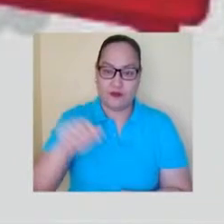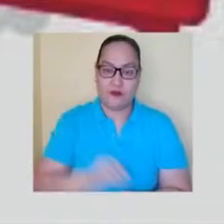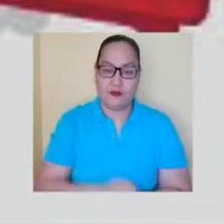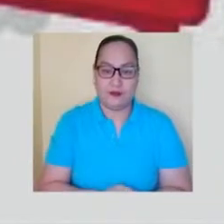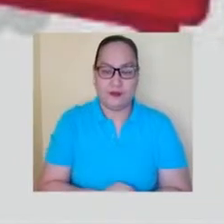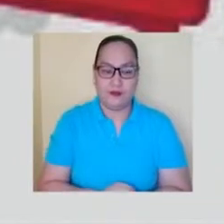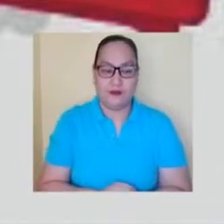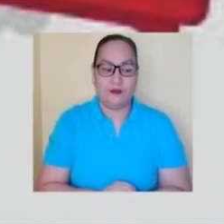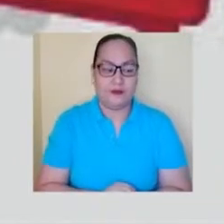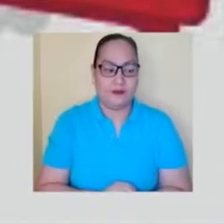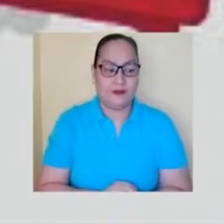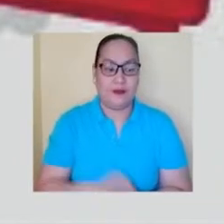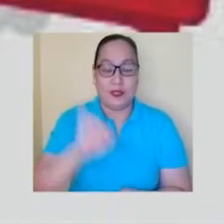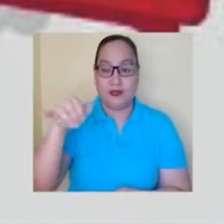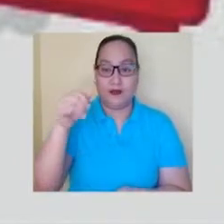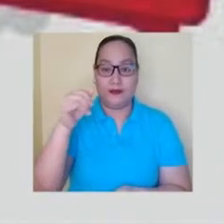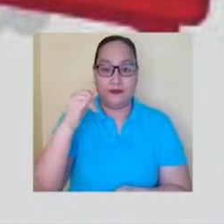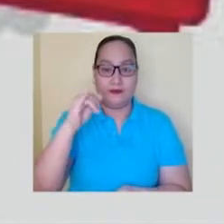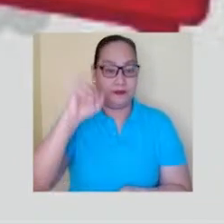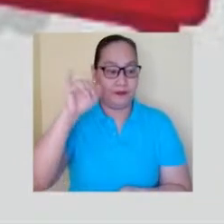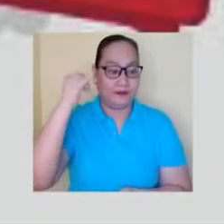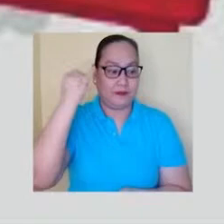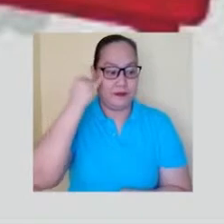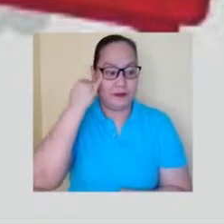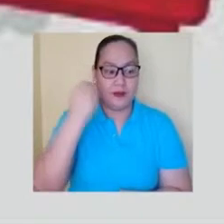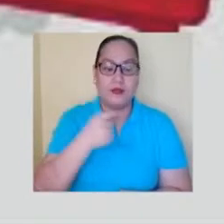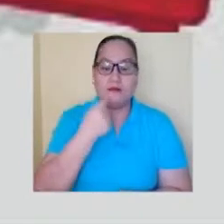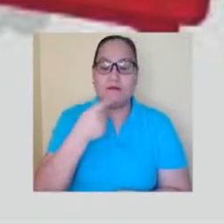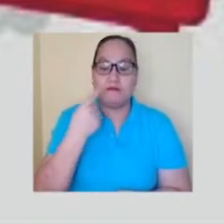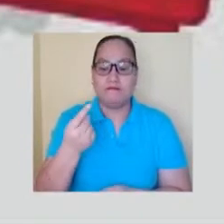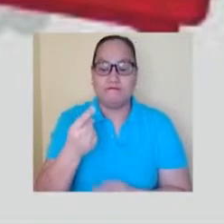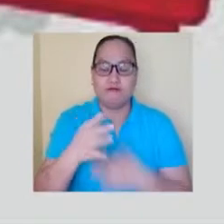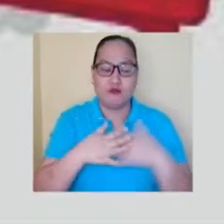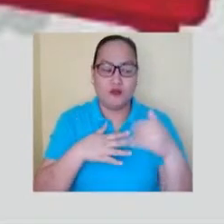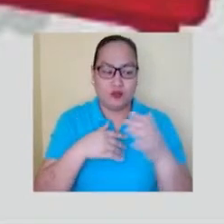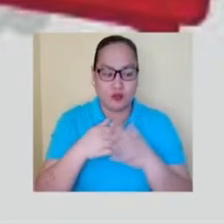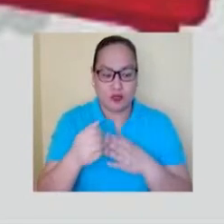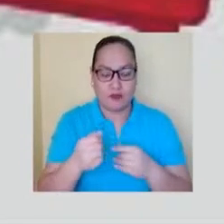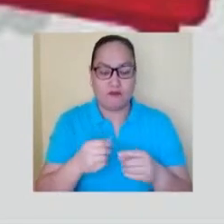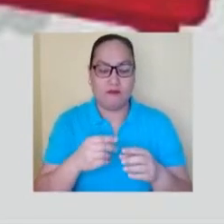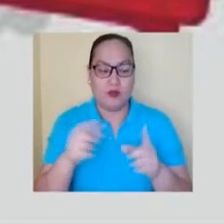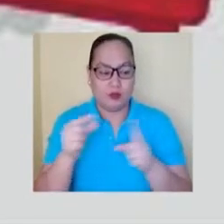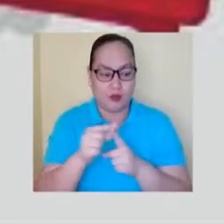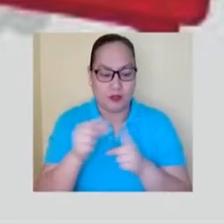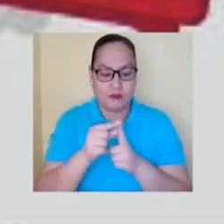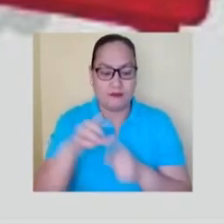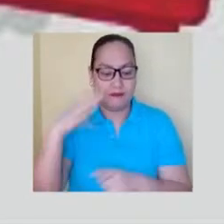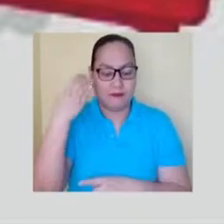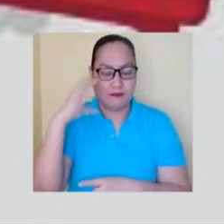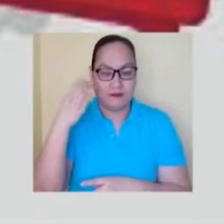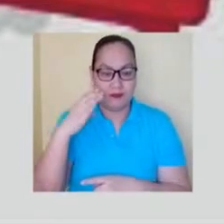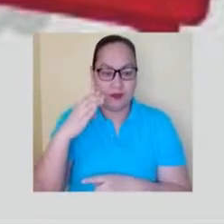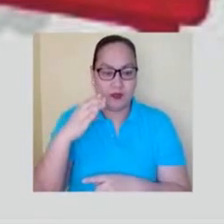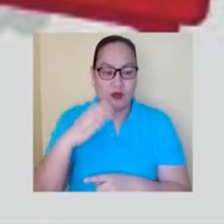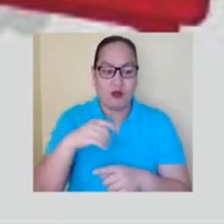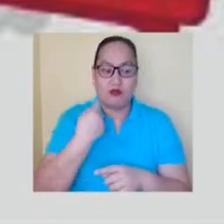James speaks comforting words to his cousin who sprained his ankle while playing basketball.